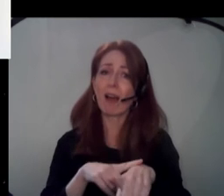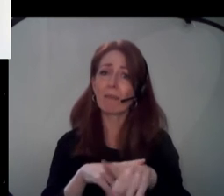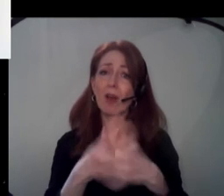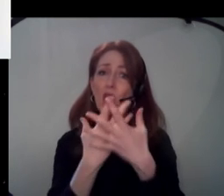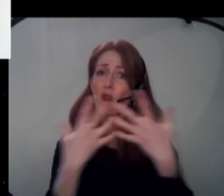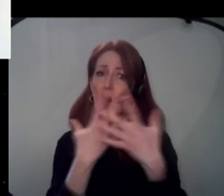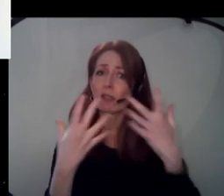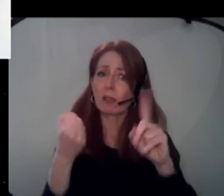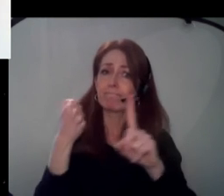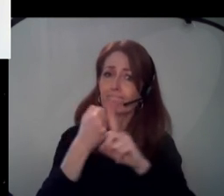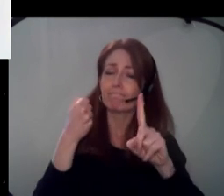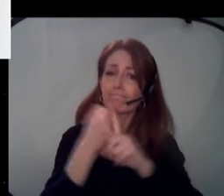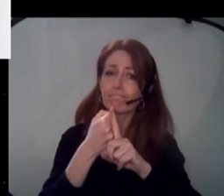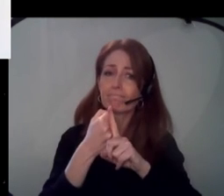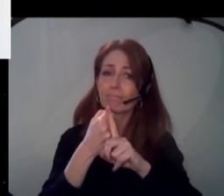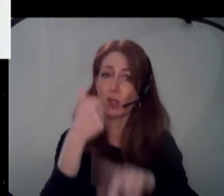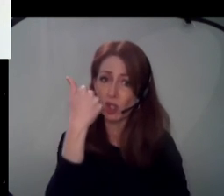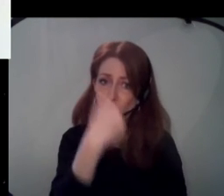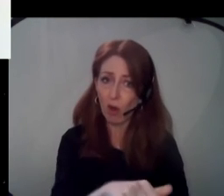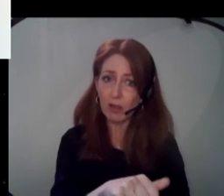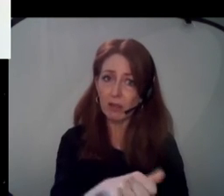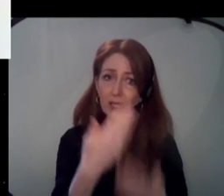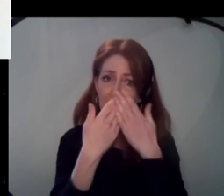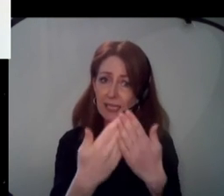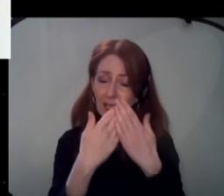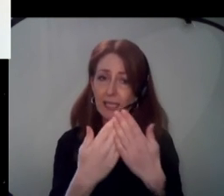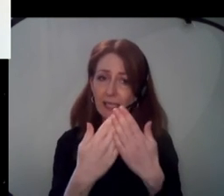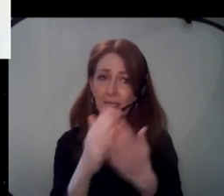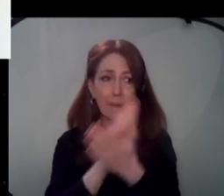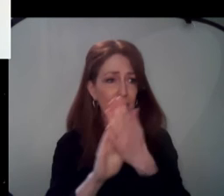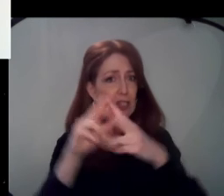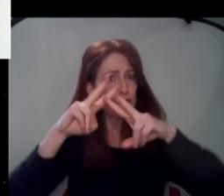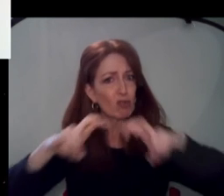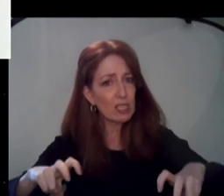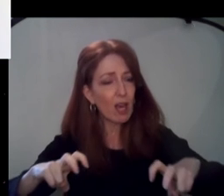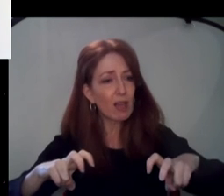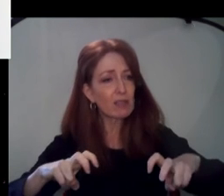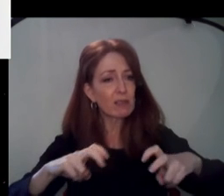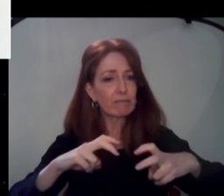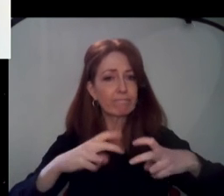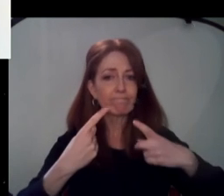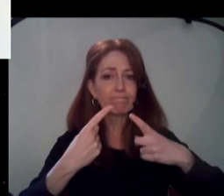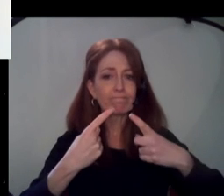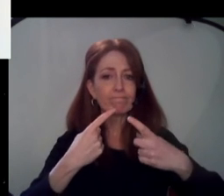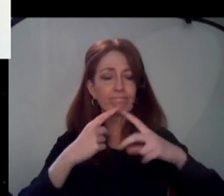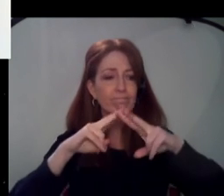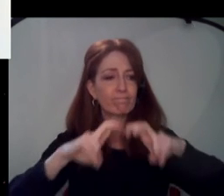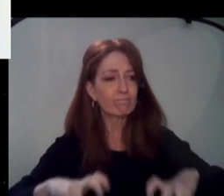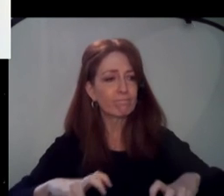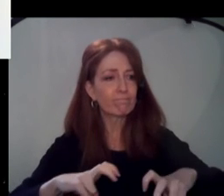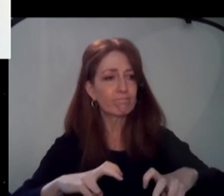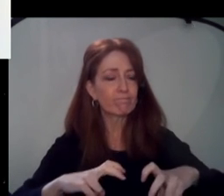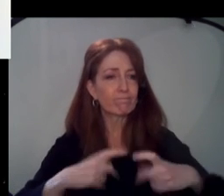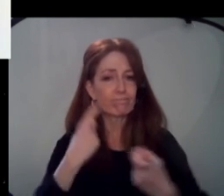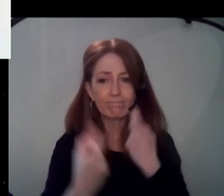part of multiple scholars to dig out all the documents, work through all the details, try to piece together, you know,